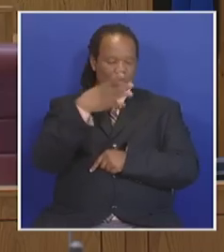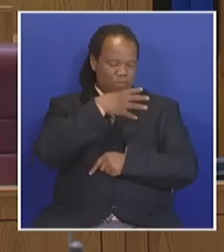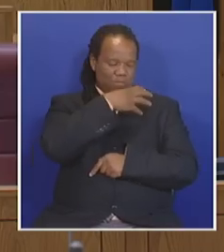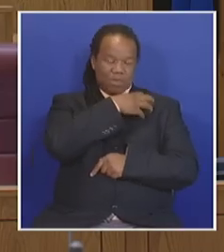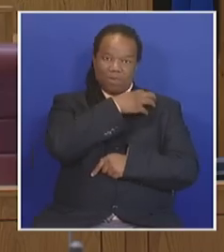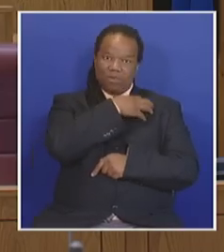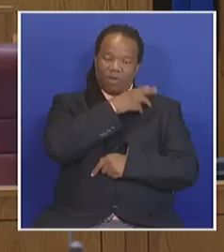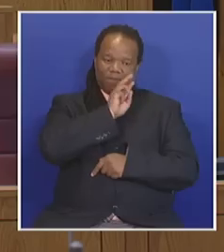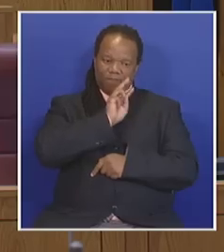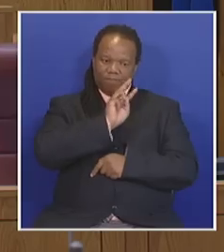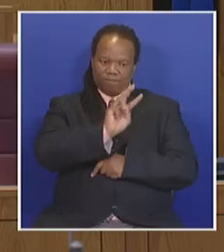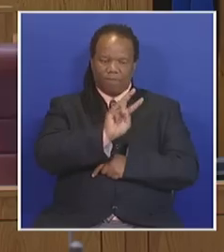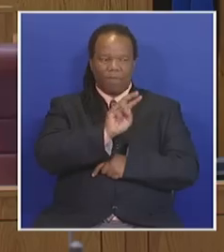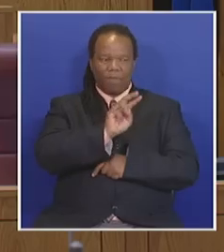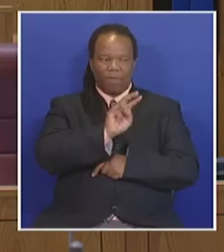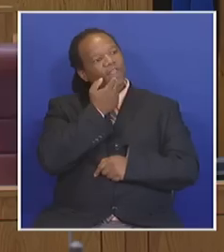this important debate.